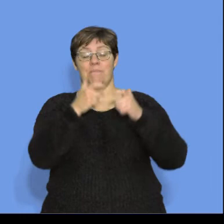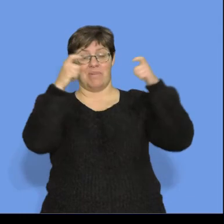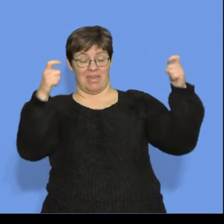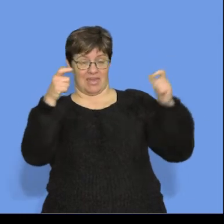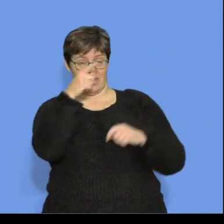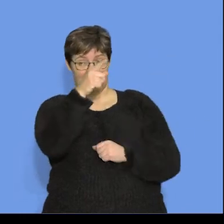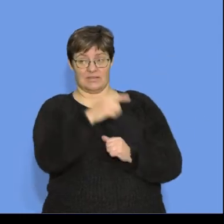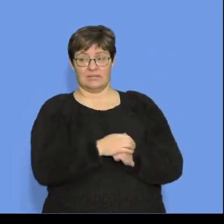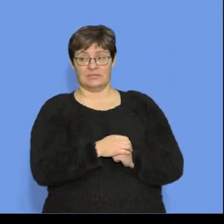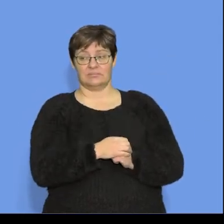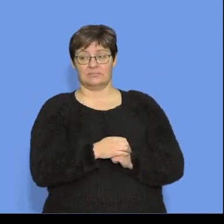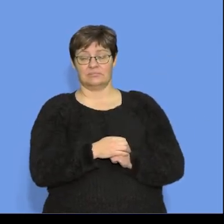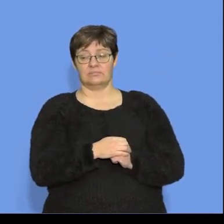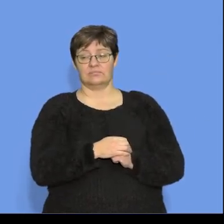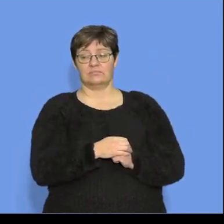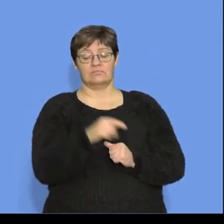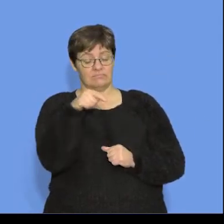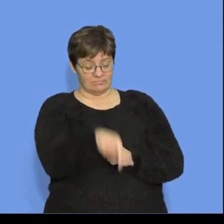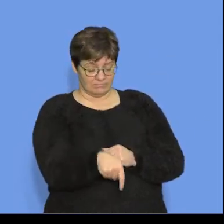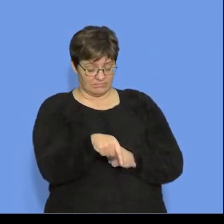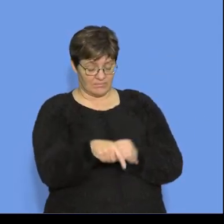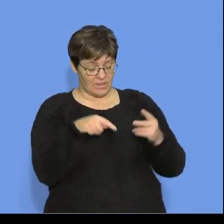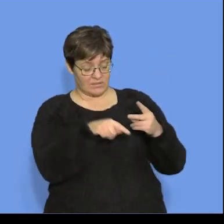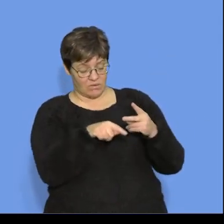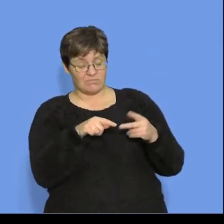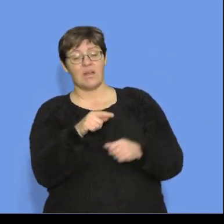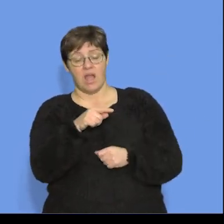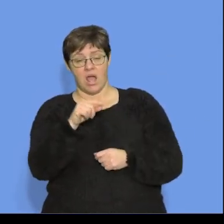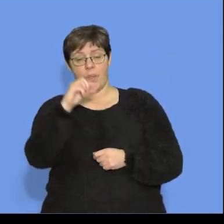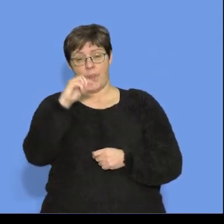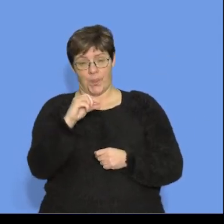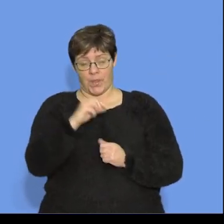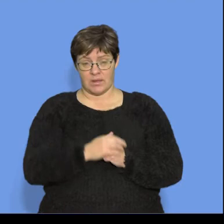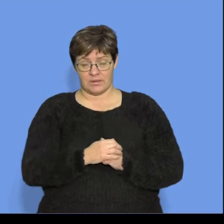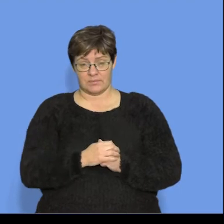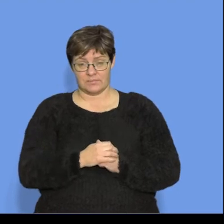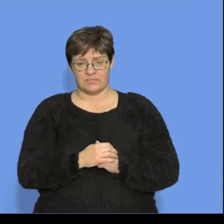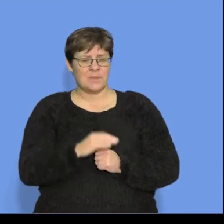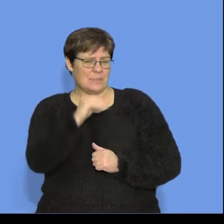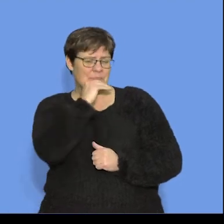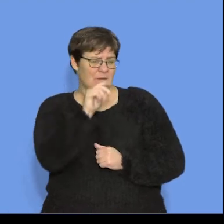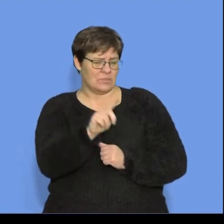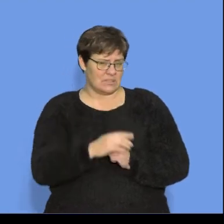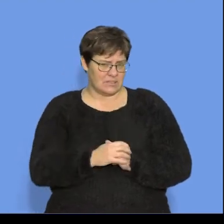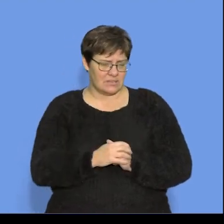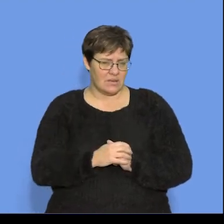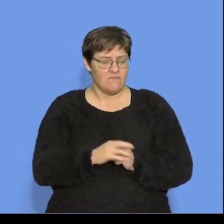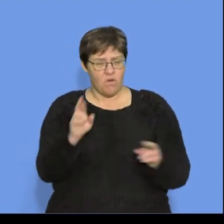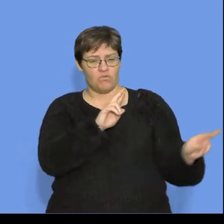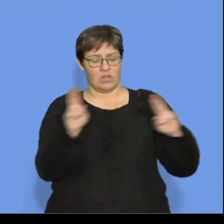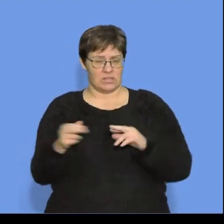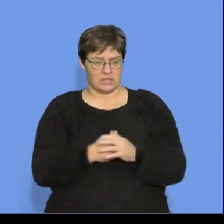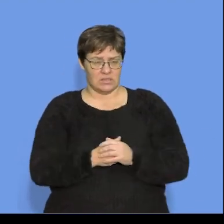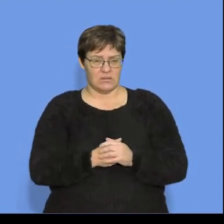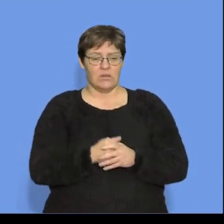big. It's telling us this is small. So what does that mean in terms of the reaction?